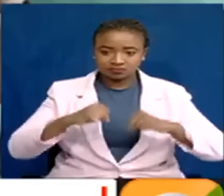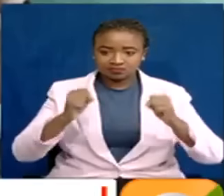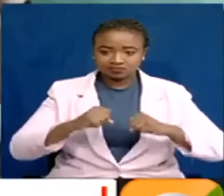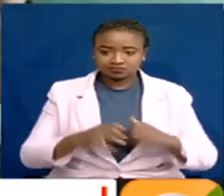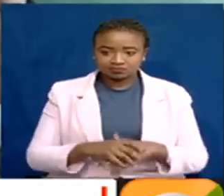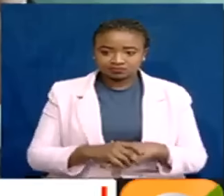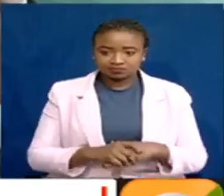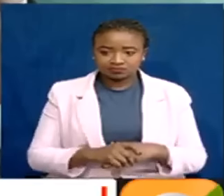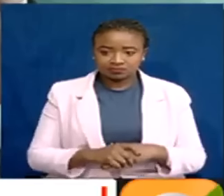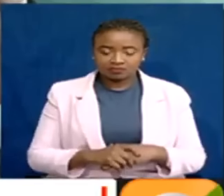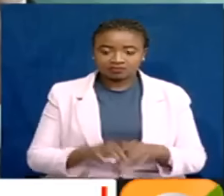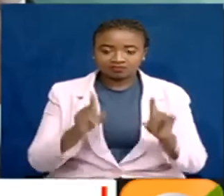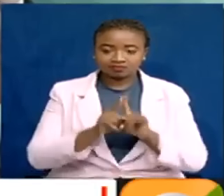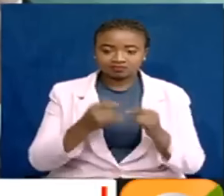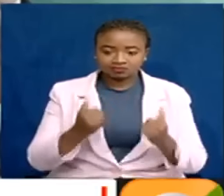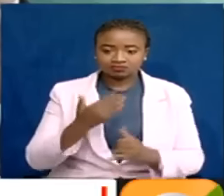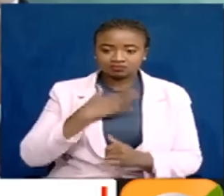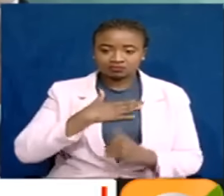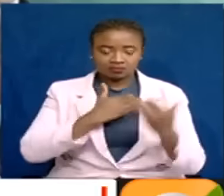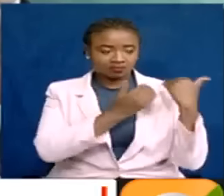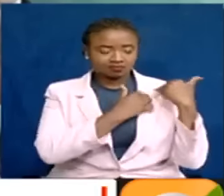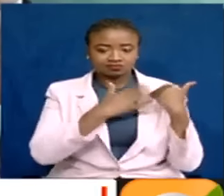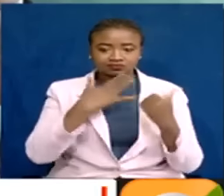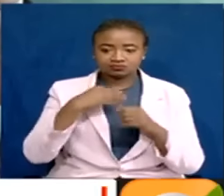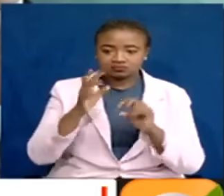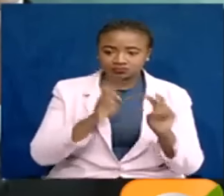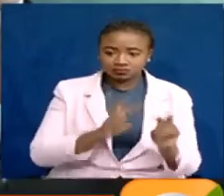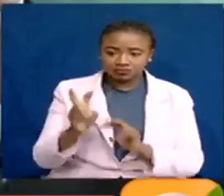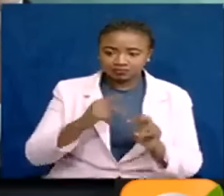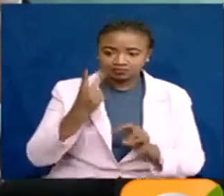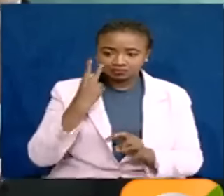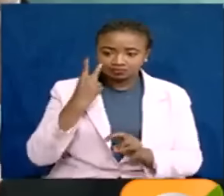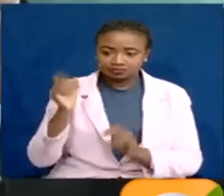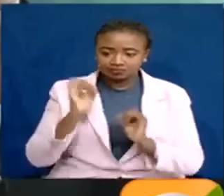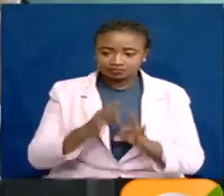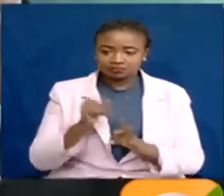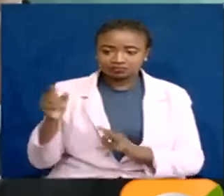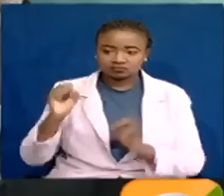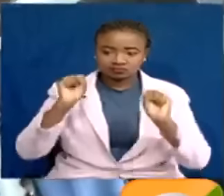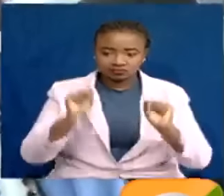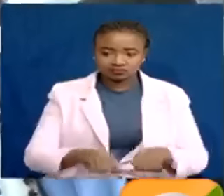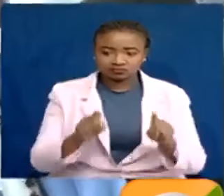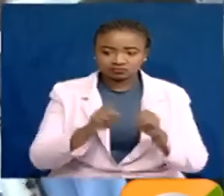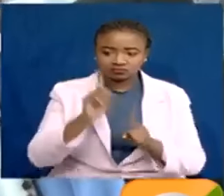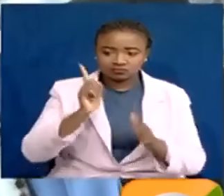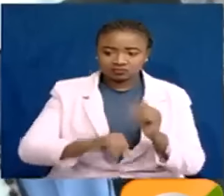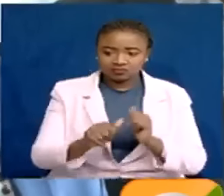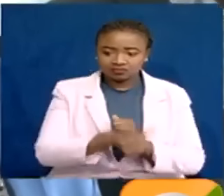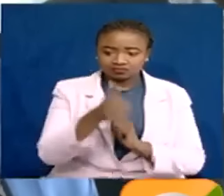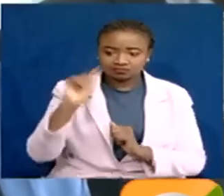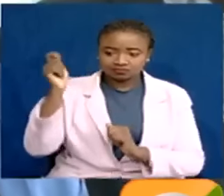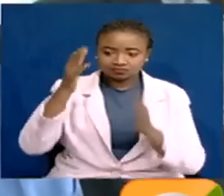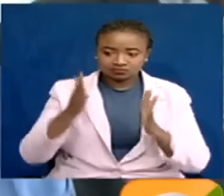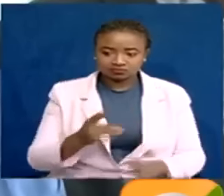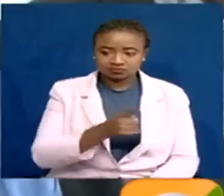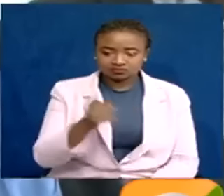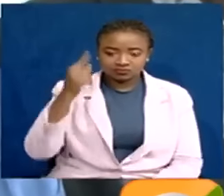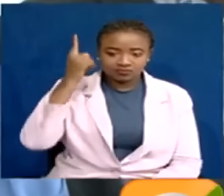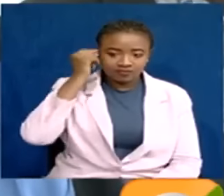to check whether he is viable. In other words, what do other Kenyans think? Gen Z activist